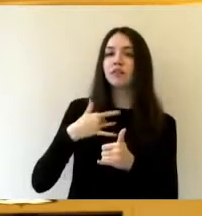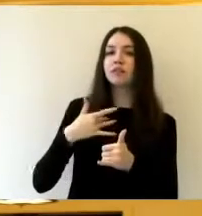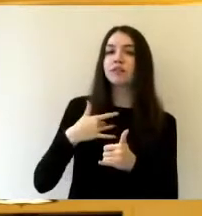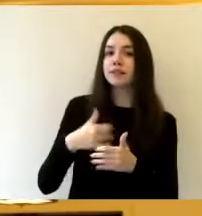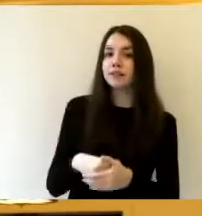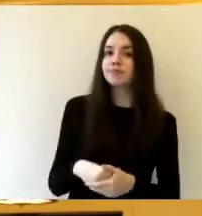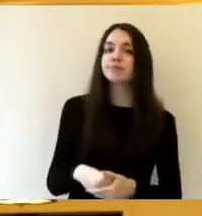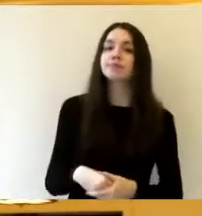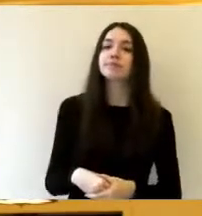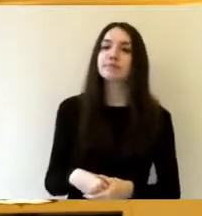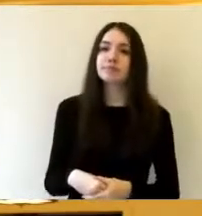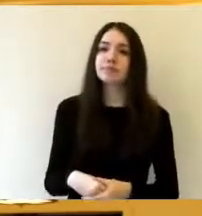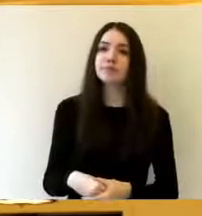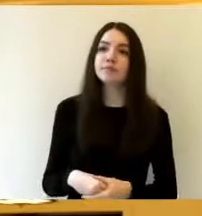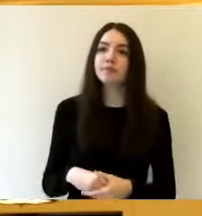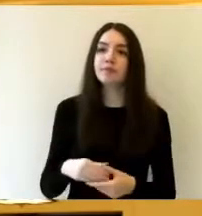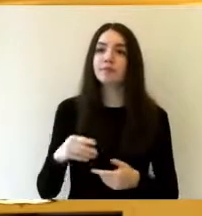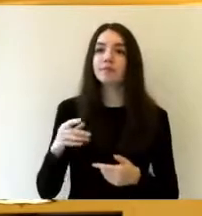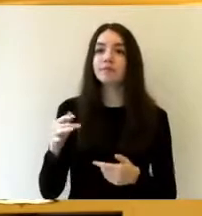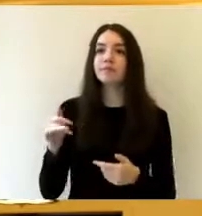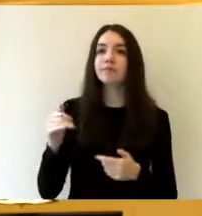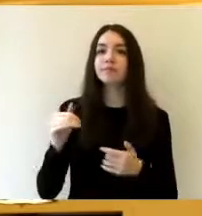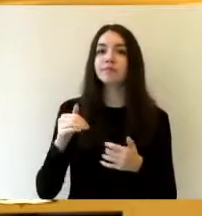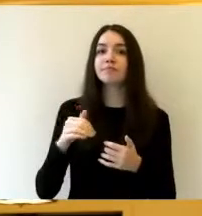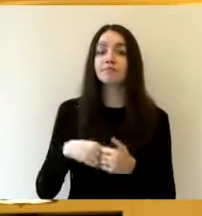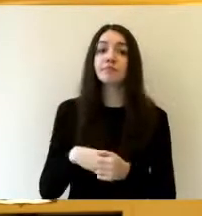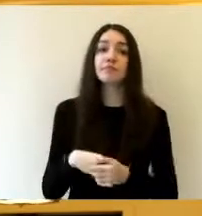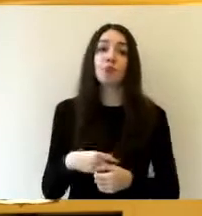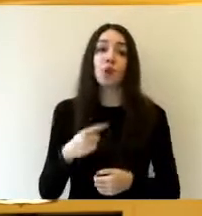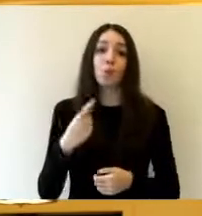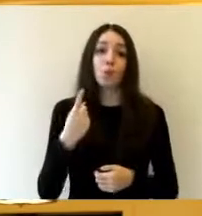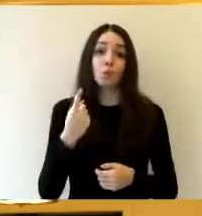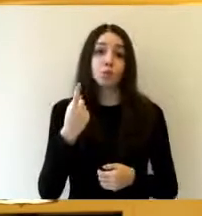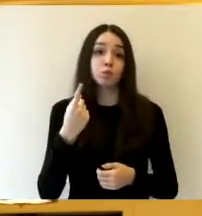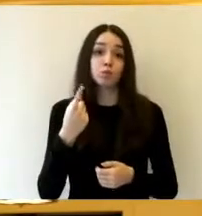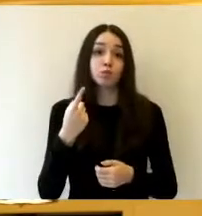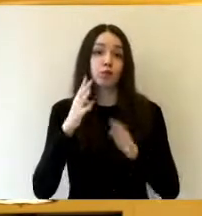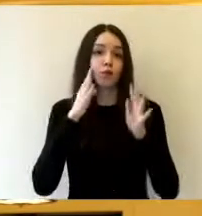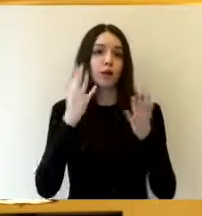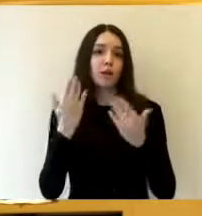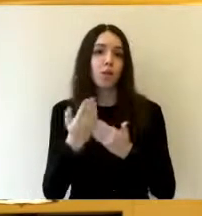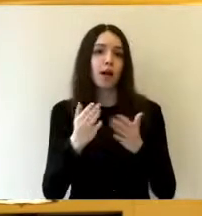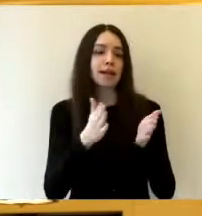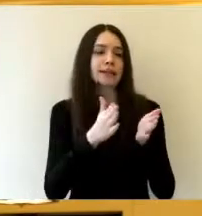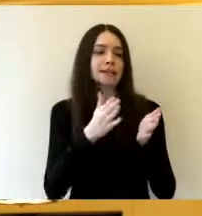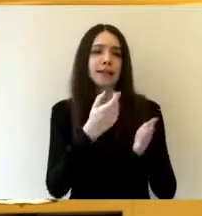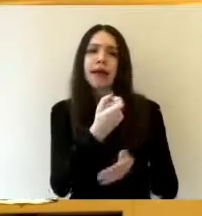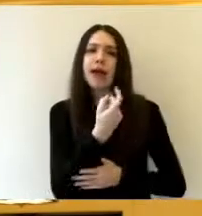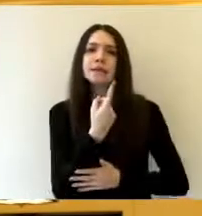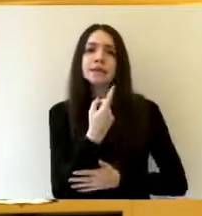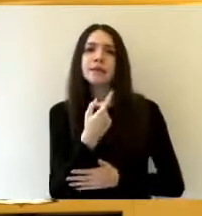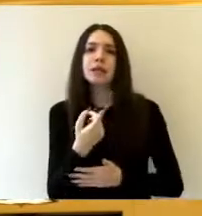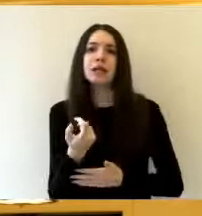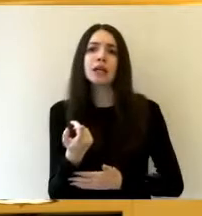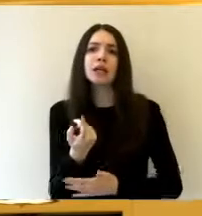pick, I think I pick my concepts. Now, one of the main questions asked by Creative Mornings was, what